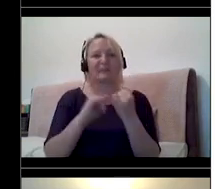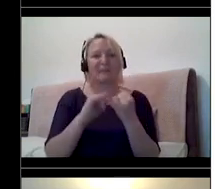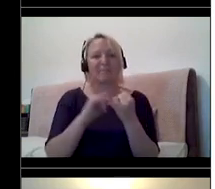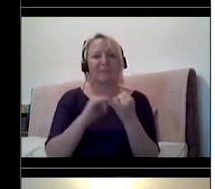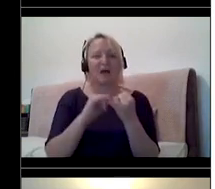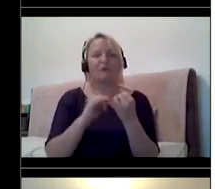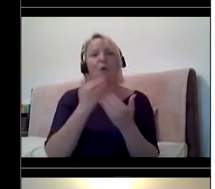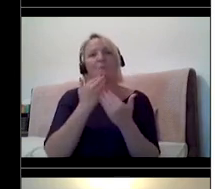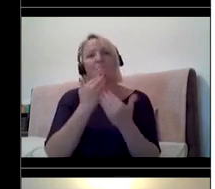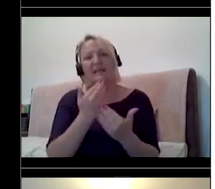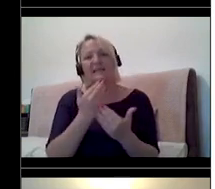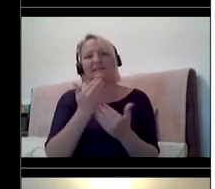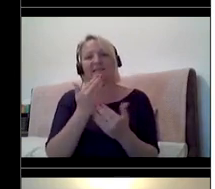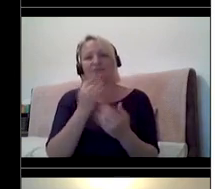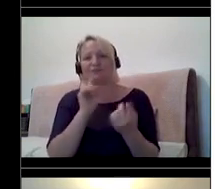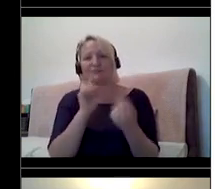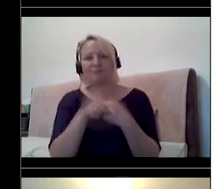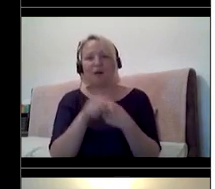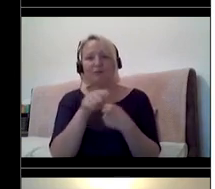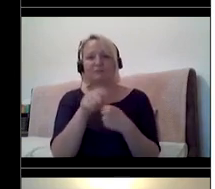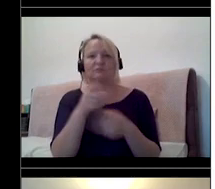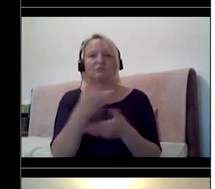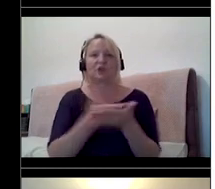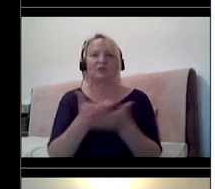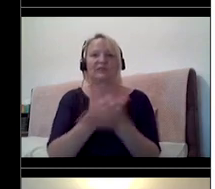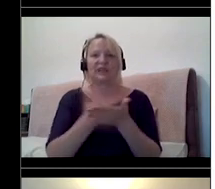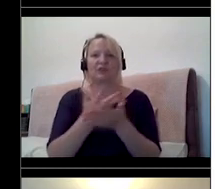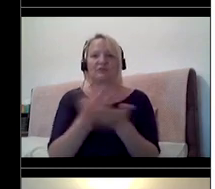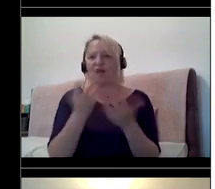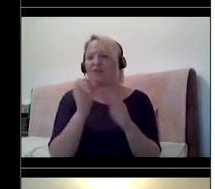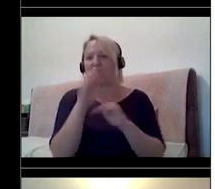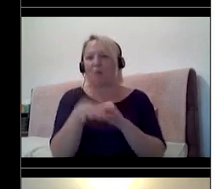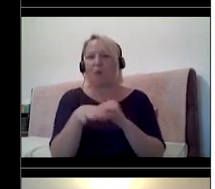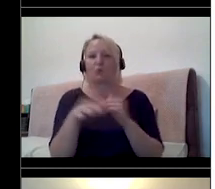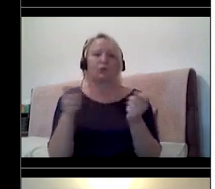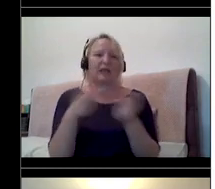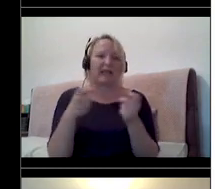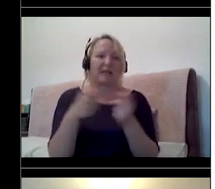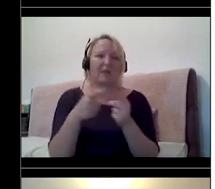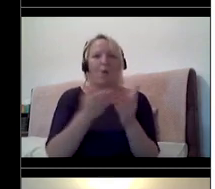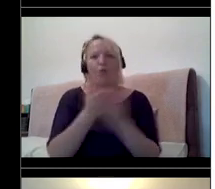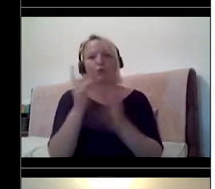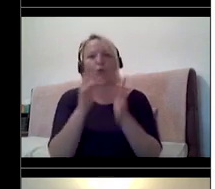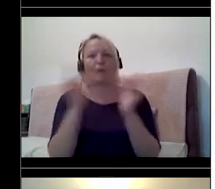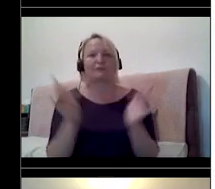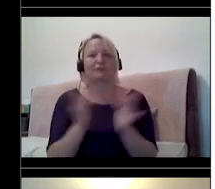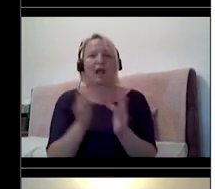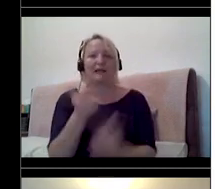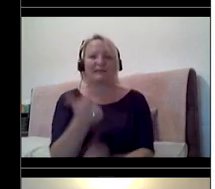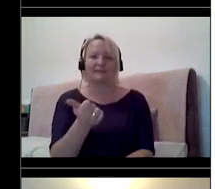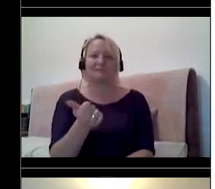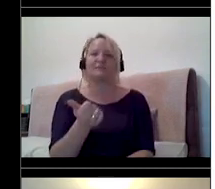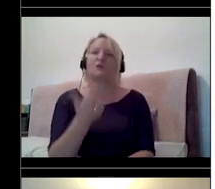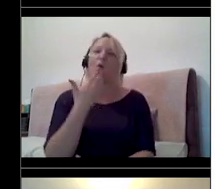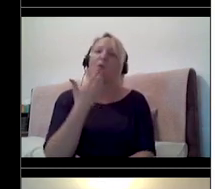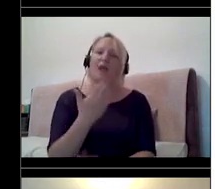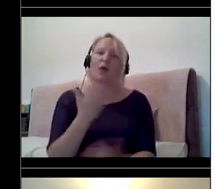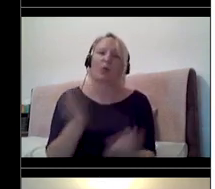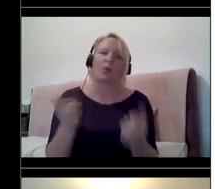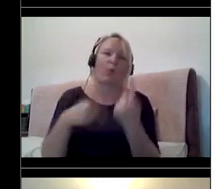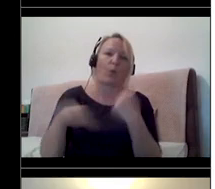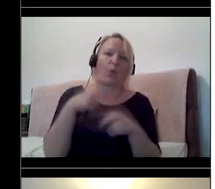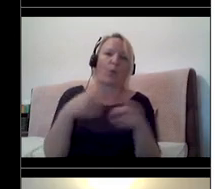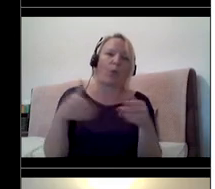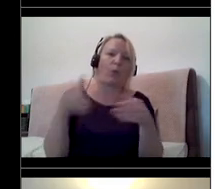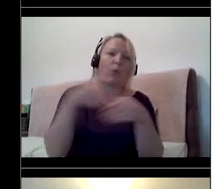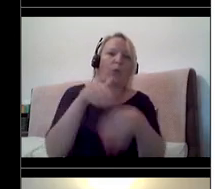that you respond to the consultation by post, email, or through our website. So thank you all for taking the time to join us this